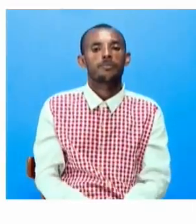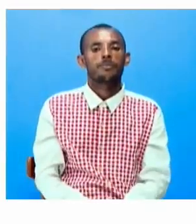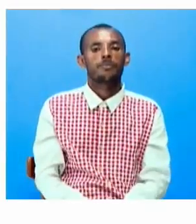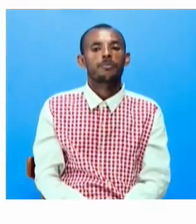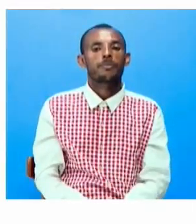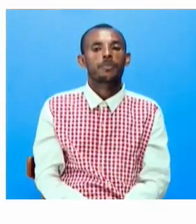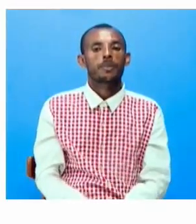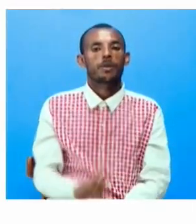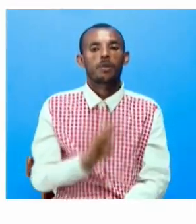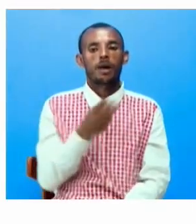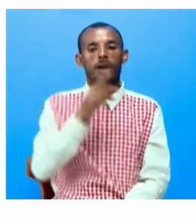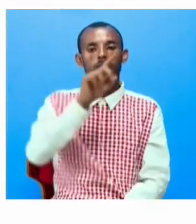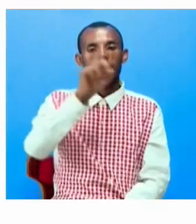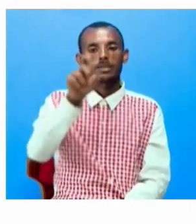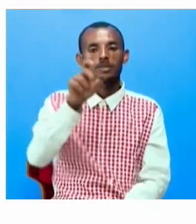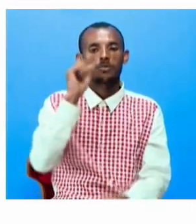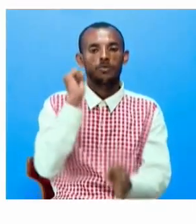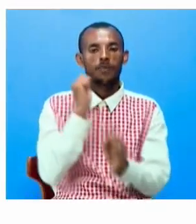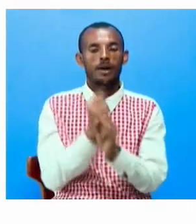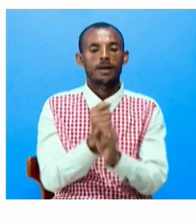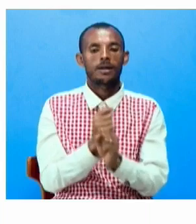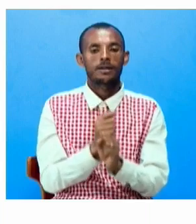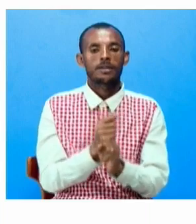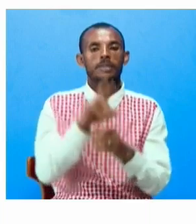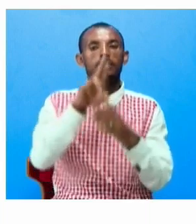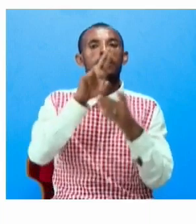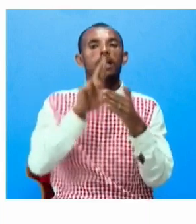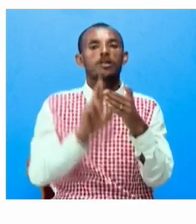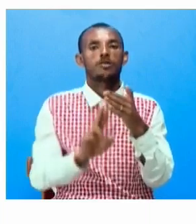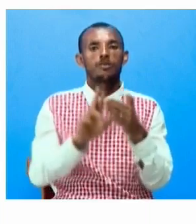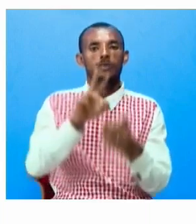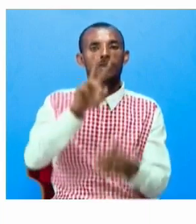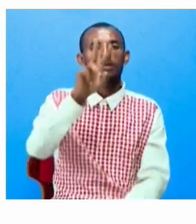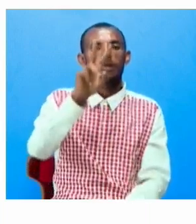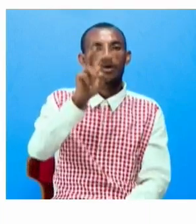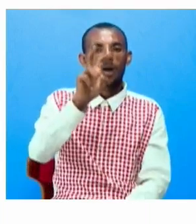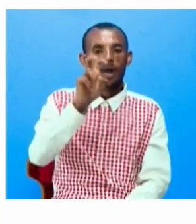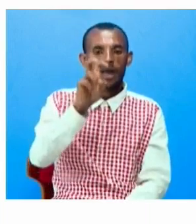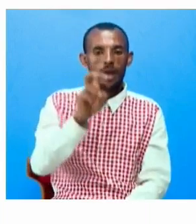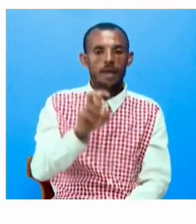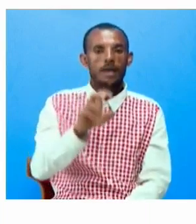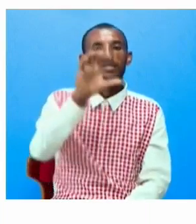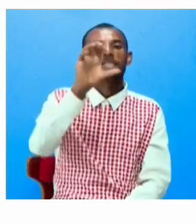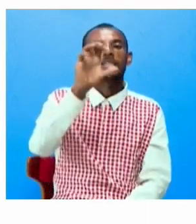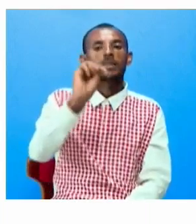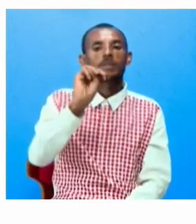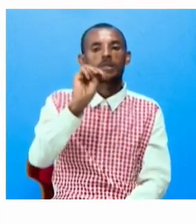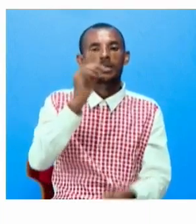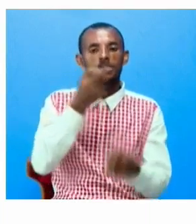We are asked to find the ratio of 20 centimeter to